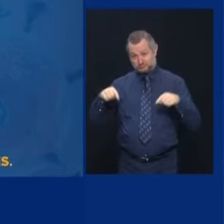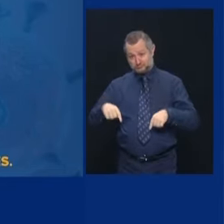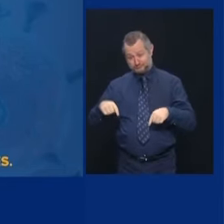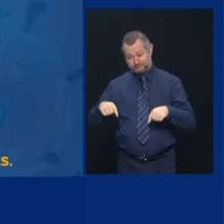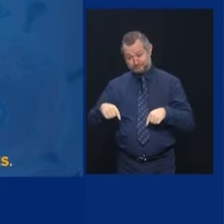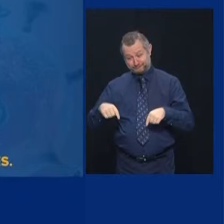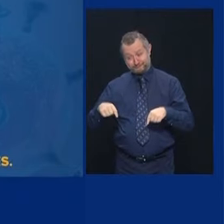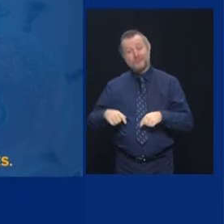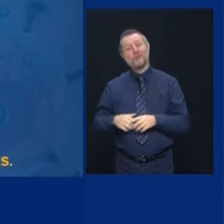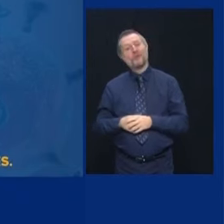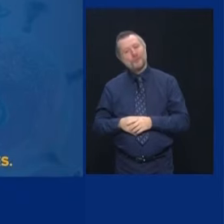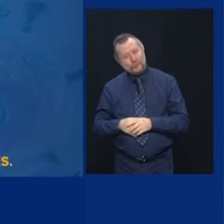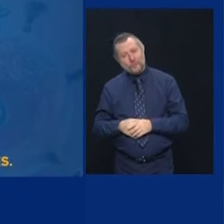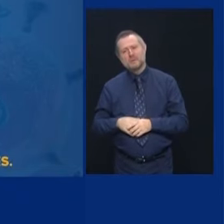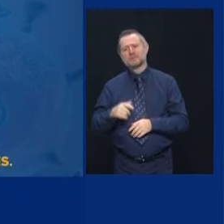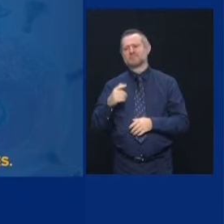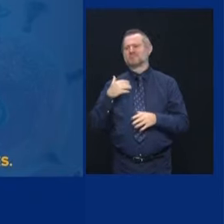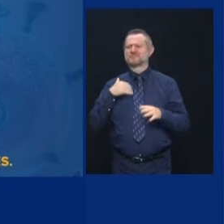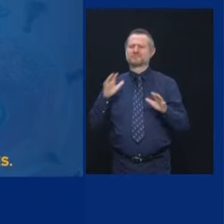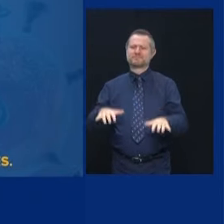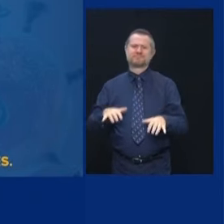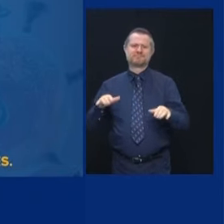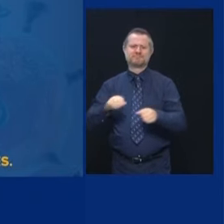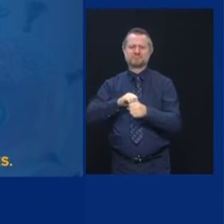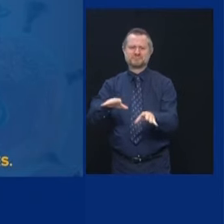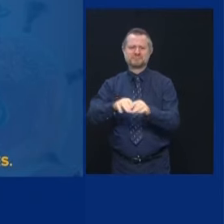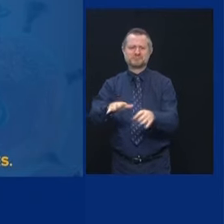has clusters.